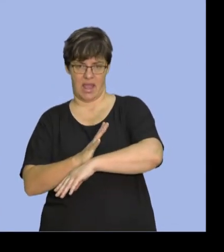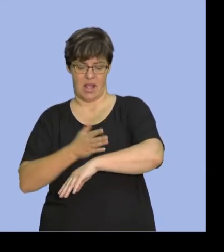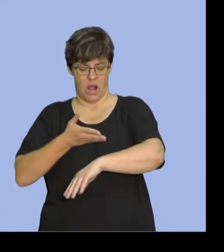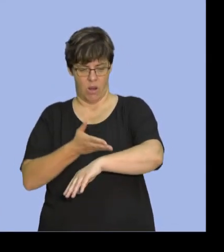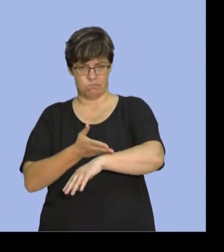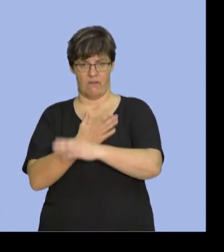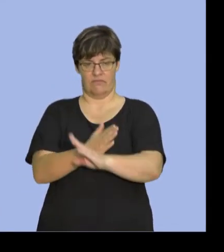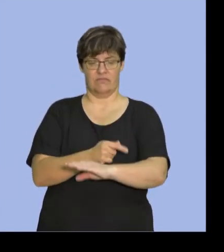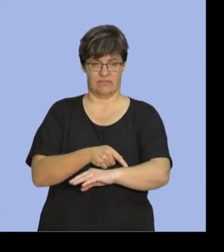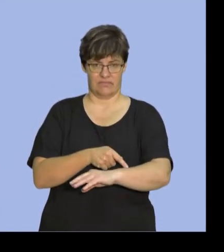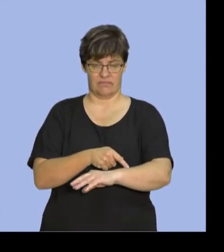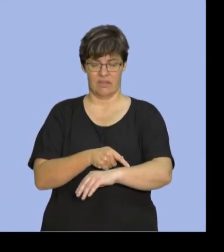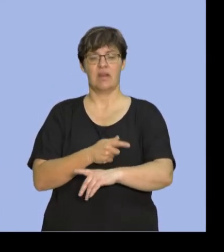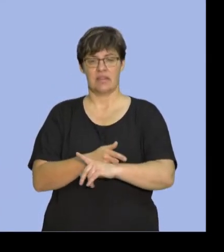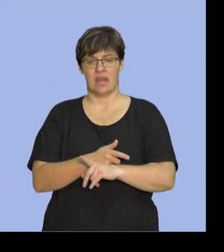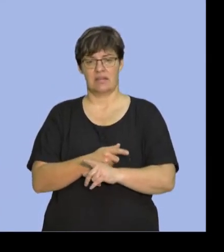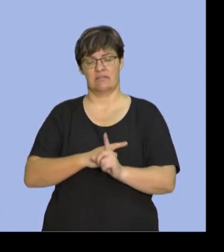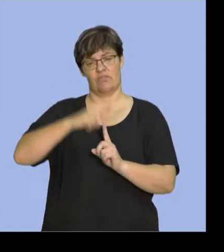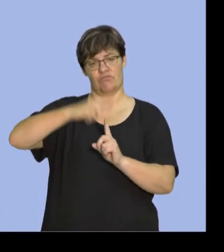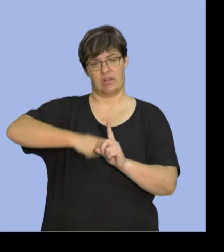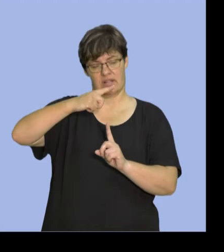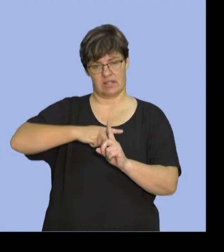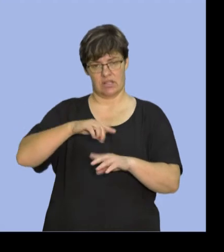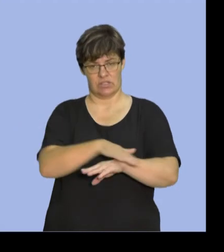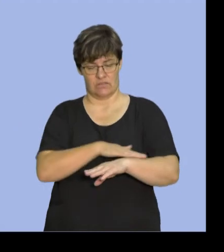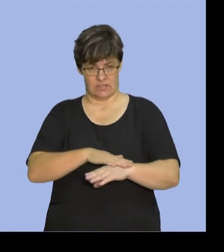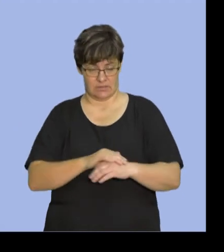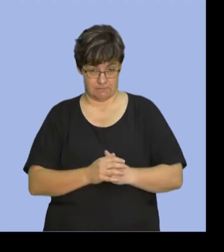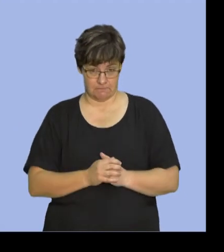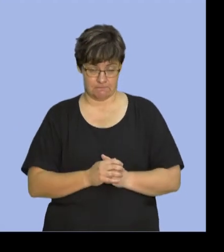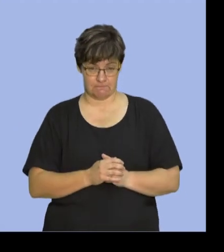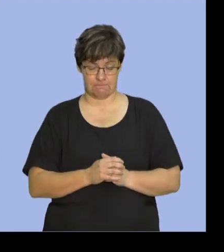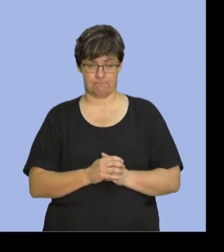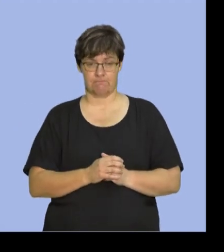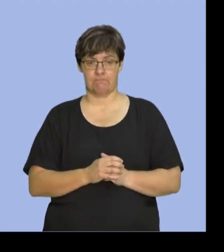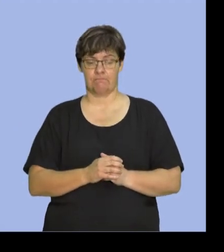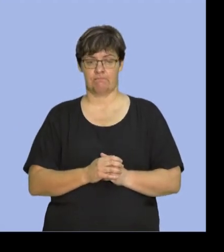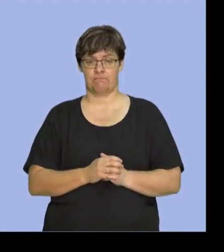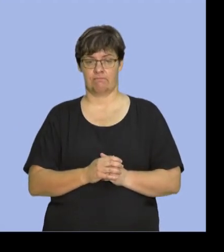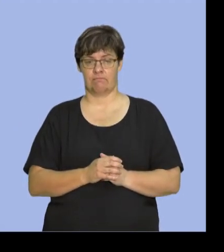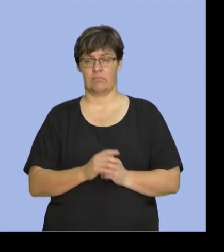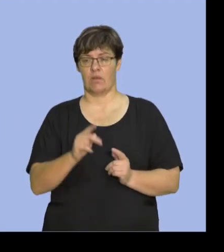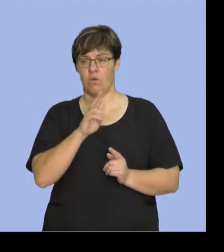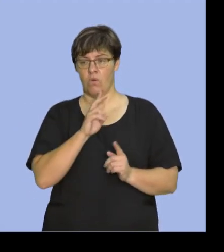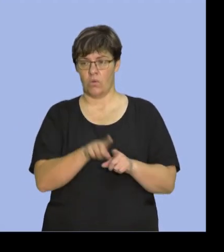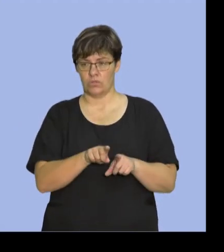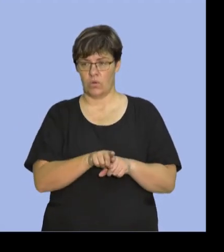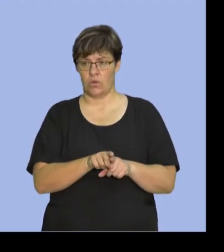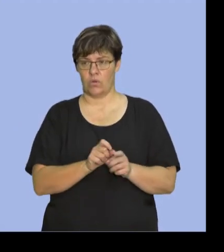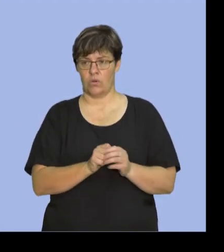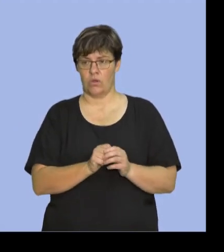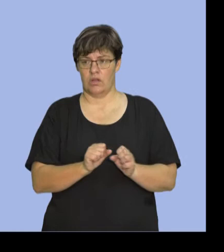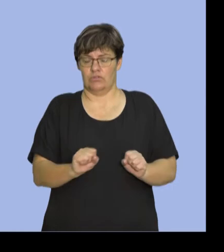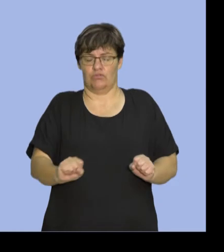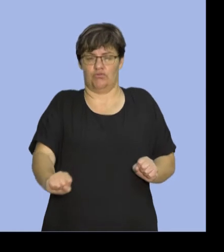and remains as a thermoregulating surface or insulation layer. We also tend to stretch out our bodies, and you will see